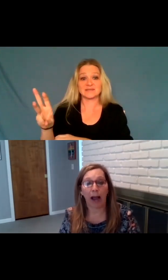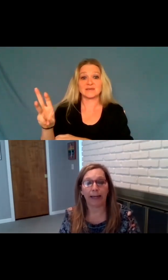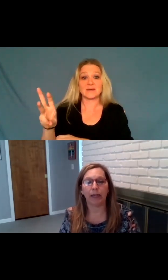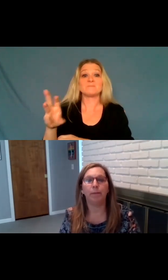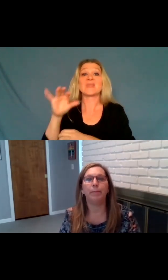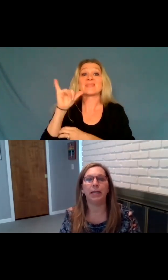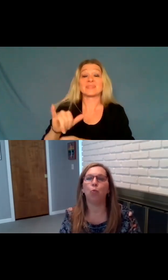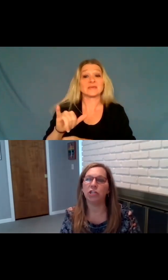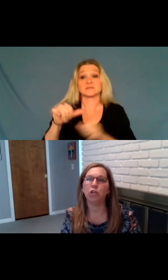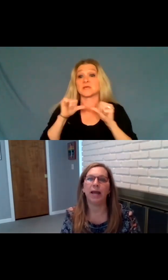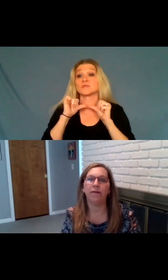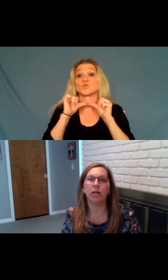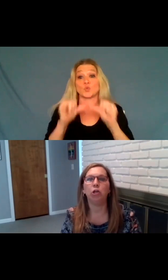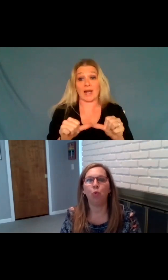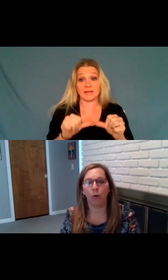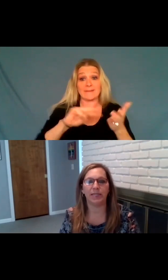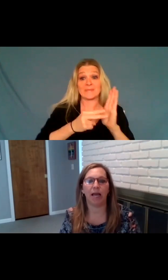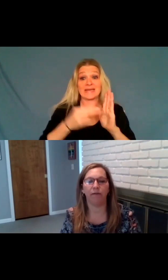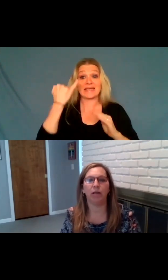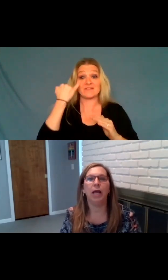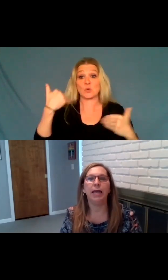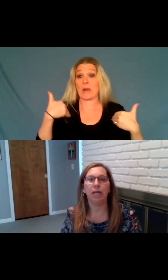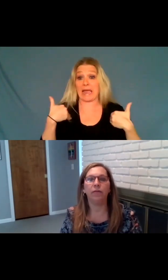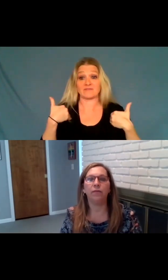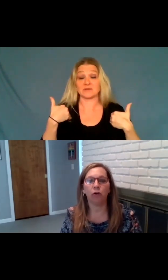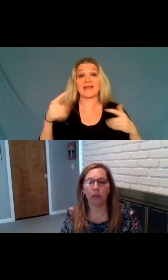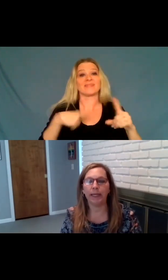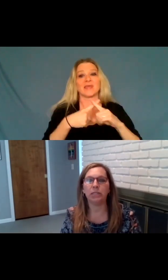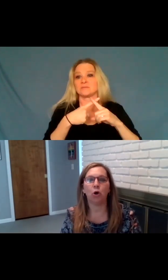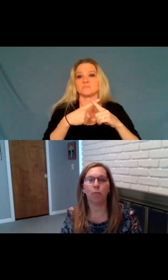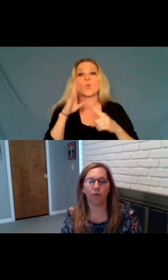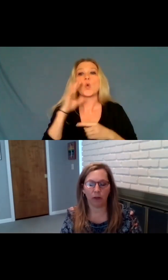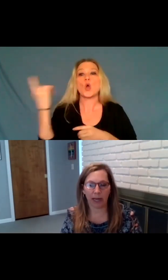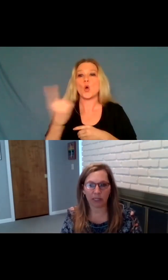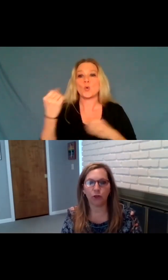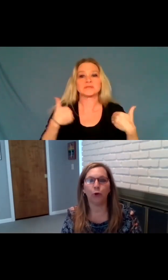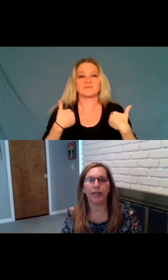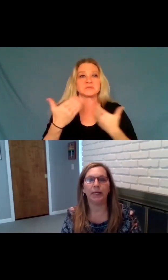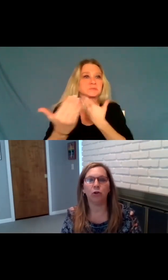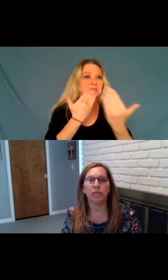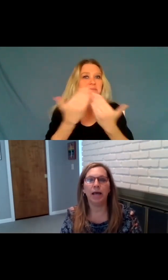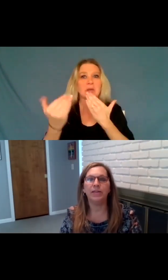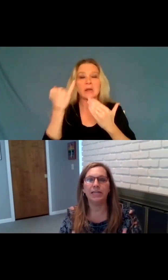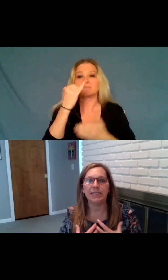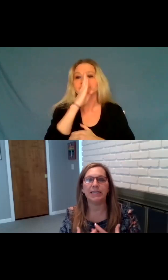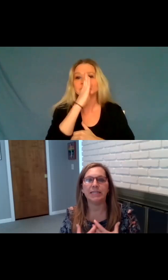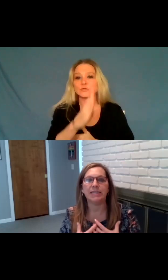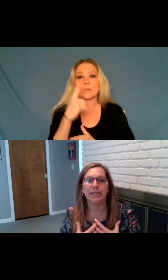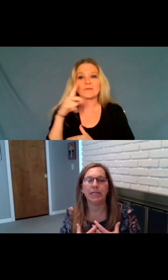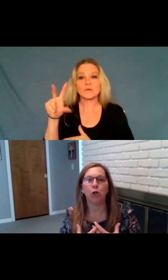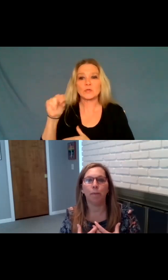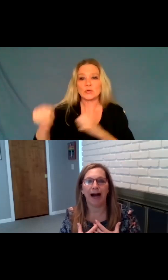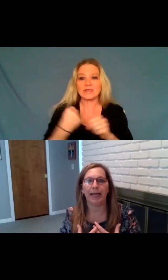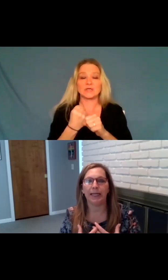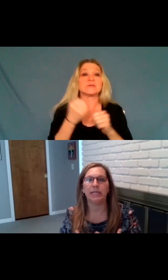is chronic, meaning once you have it, you always have it. Even if you're clean and sober for the next 30 years, the disease is